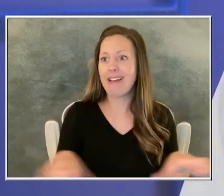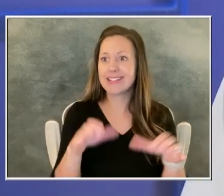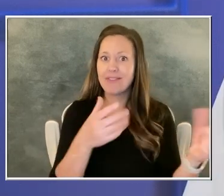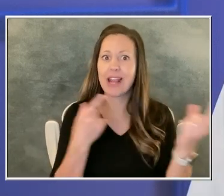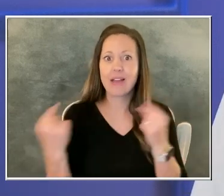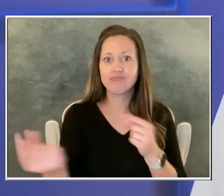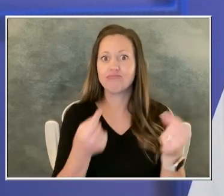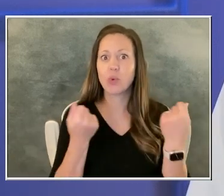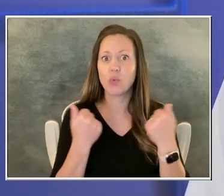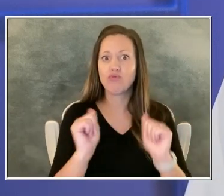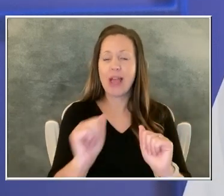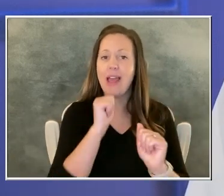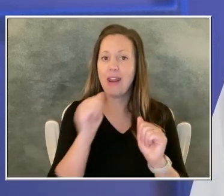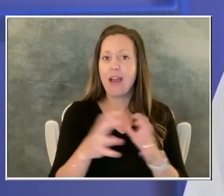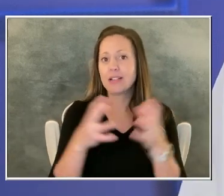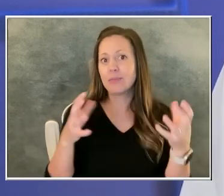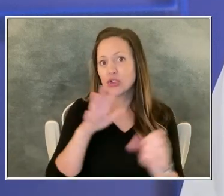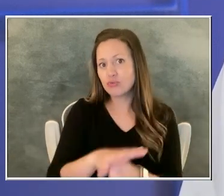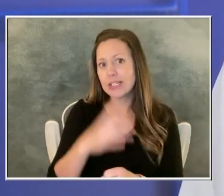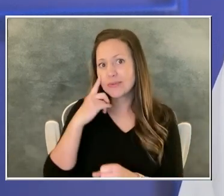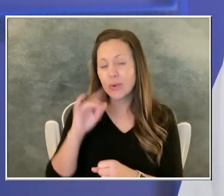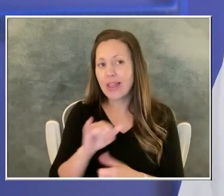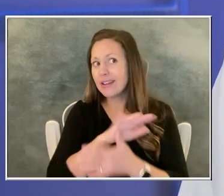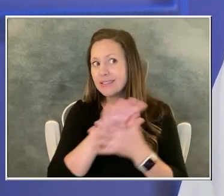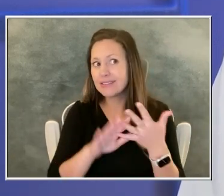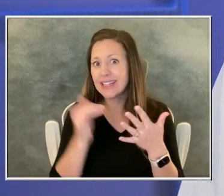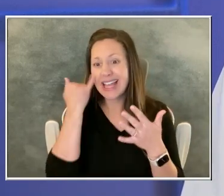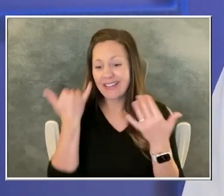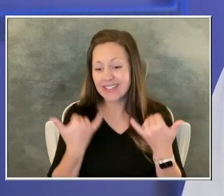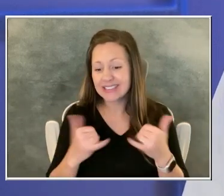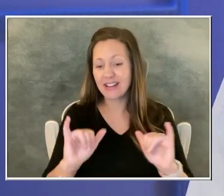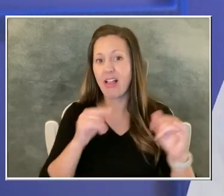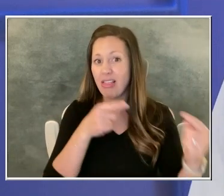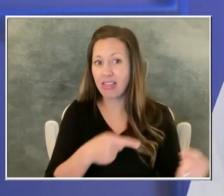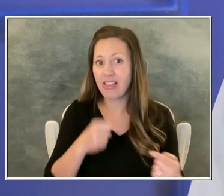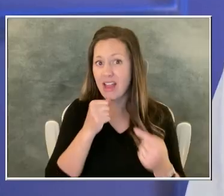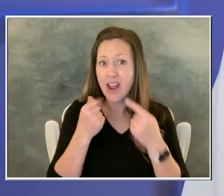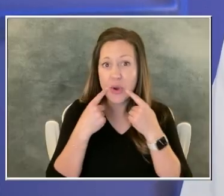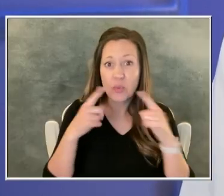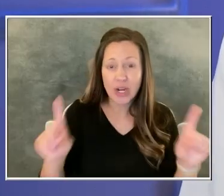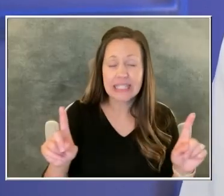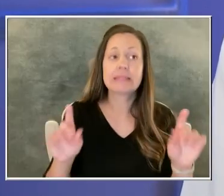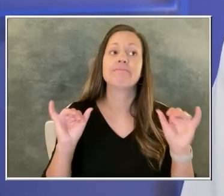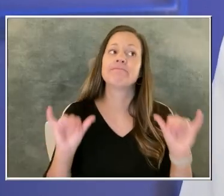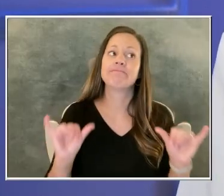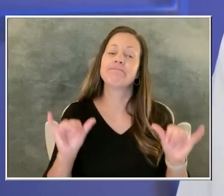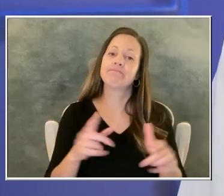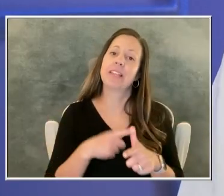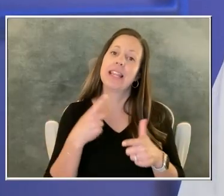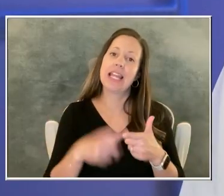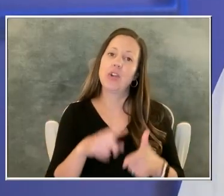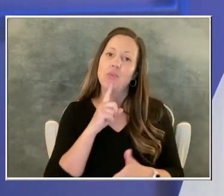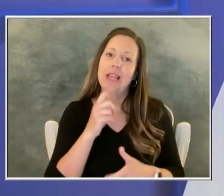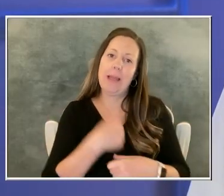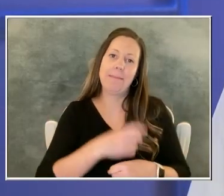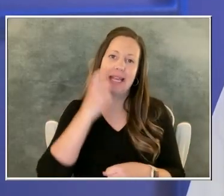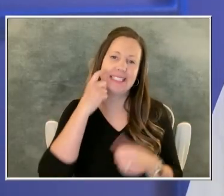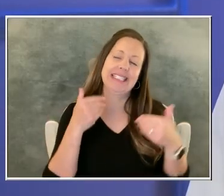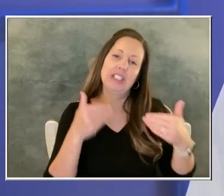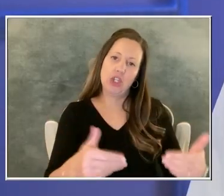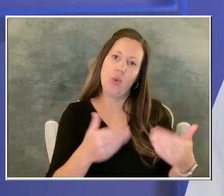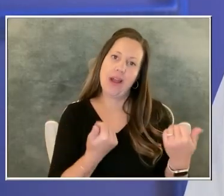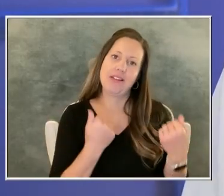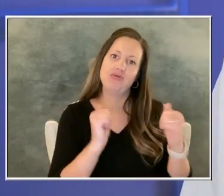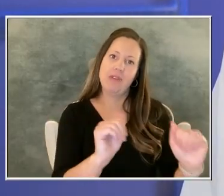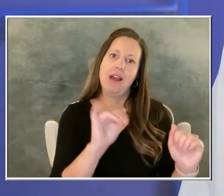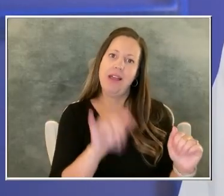not put as much stress on it, and those things are not working, then I think it's an extremely reasonable pathway to go down because it's so minimally invasive,